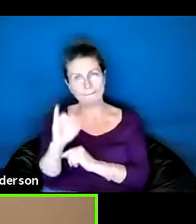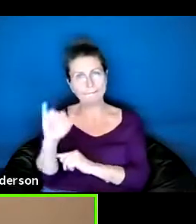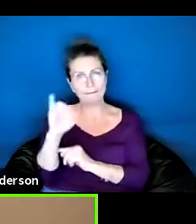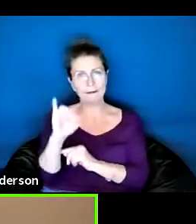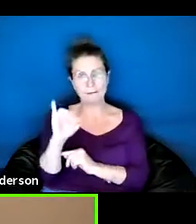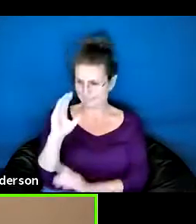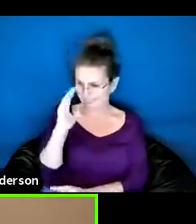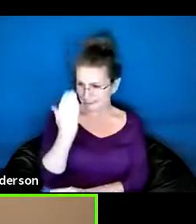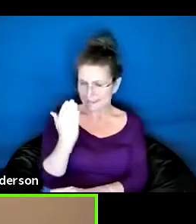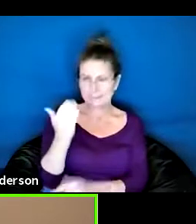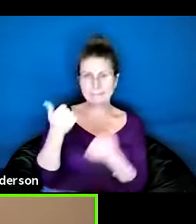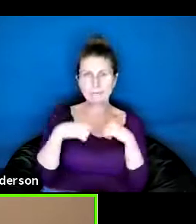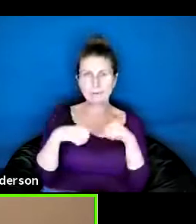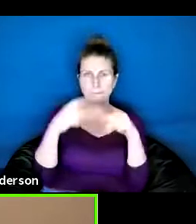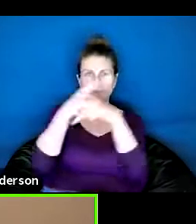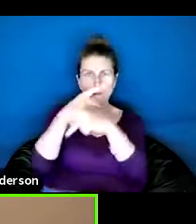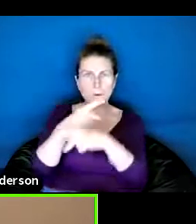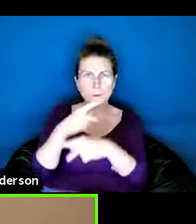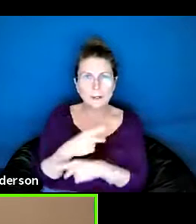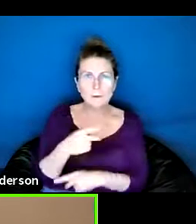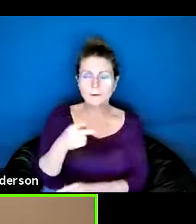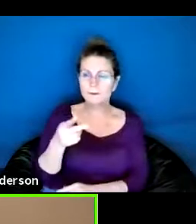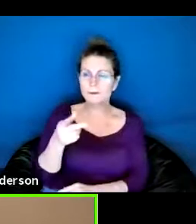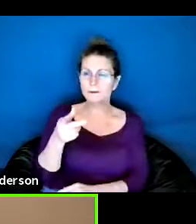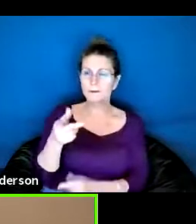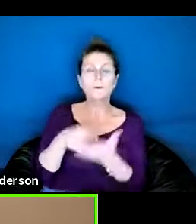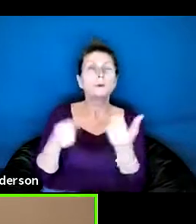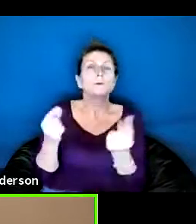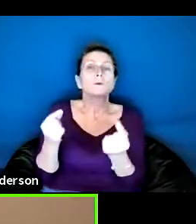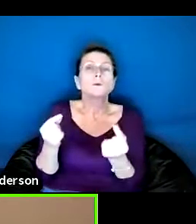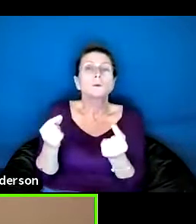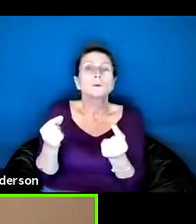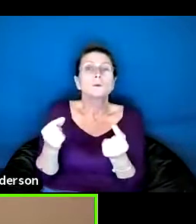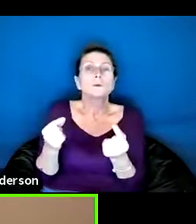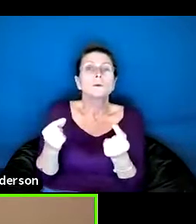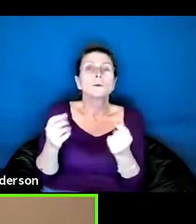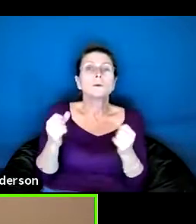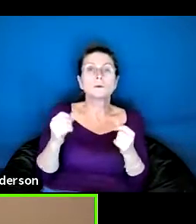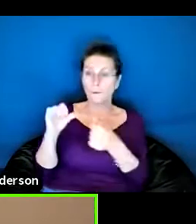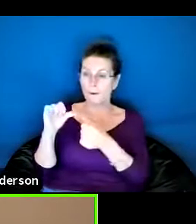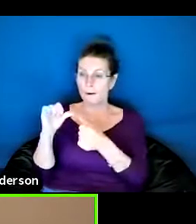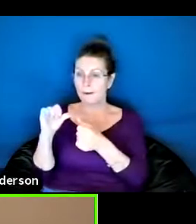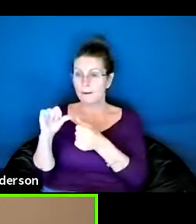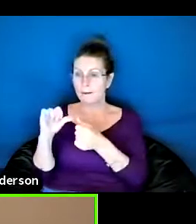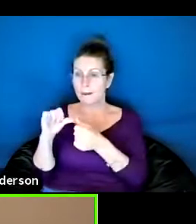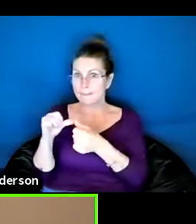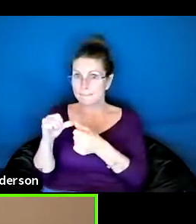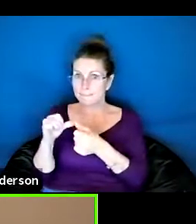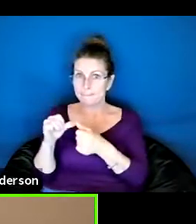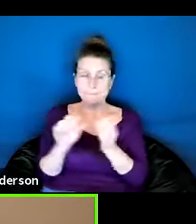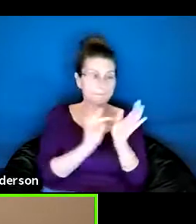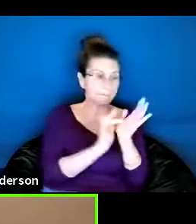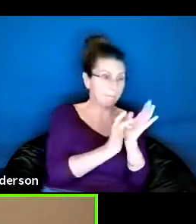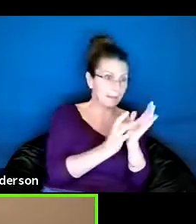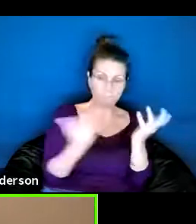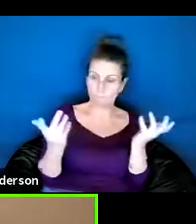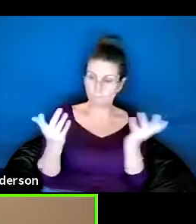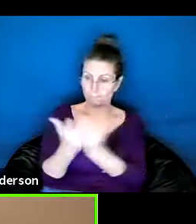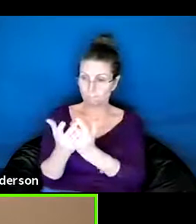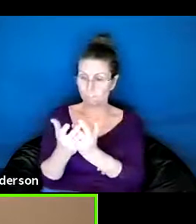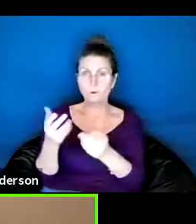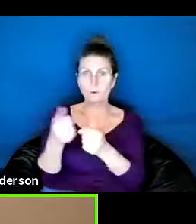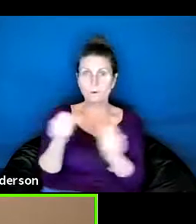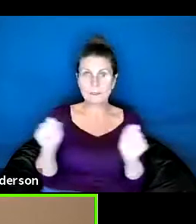look at the senses on the bug, so the bug drug combination could be right to save that person's life. And so this is a very